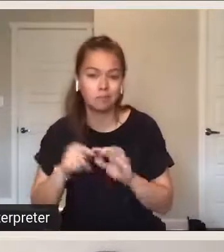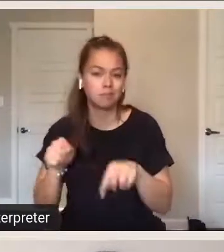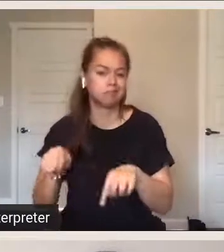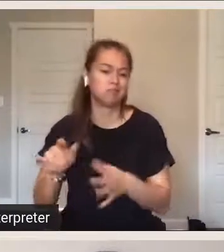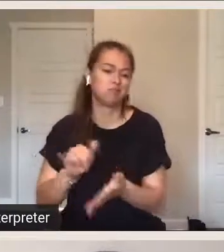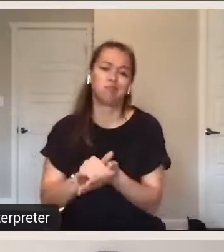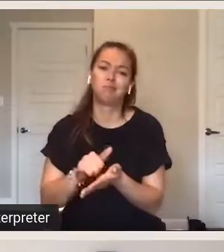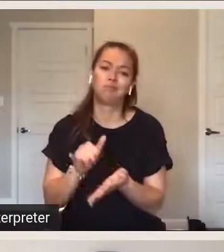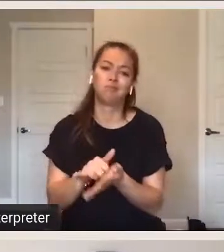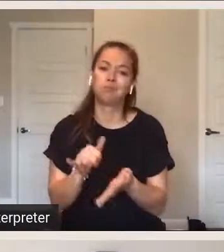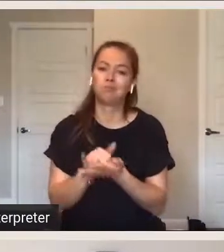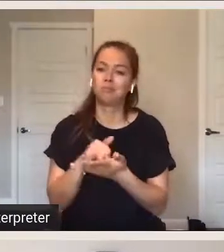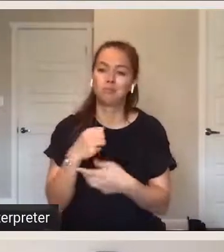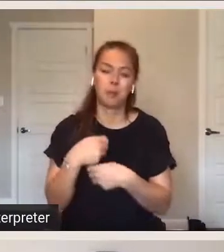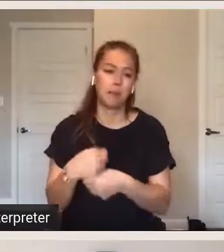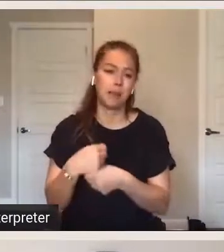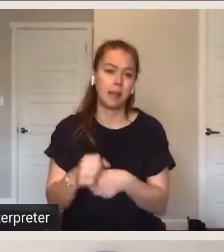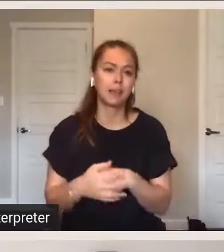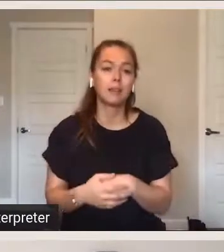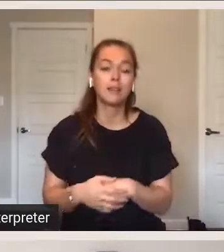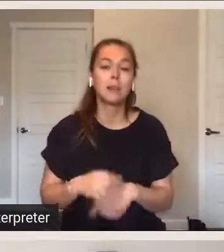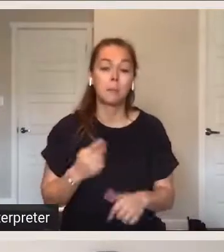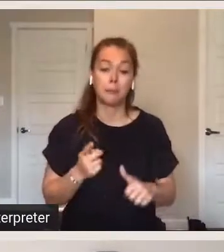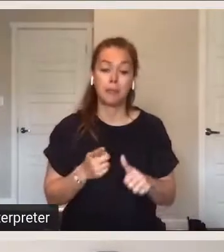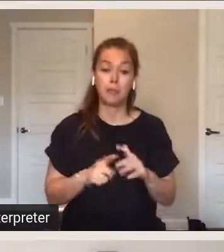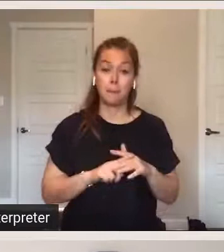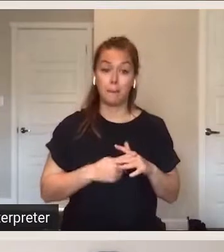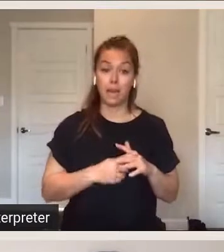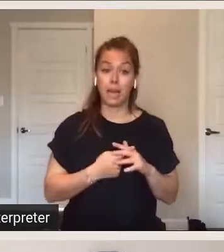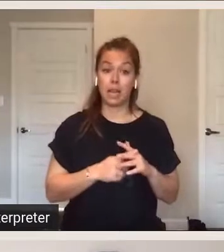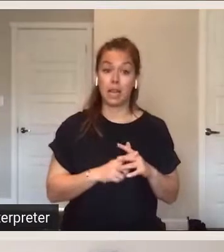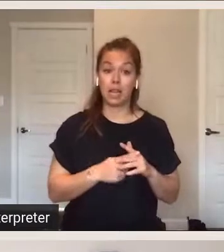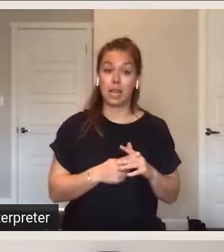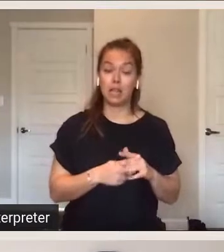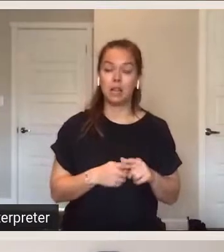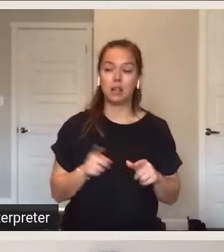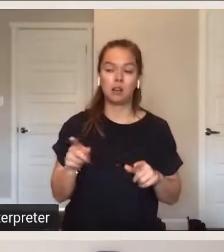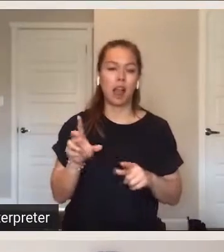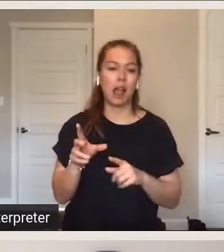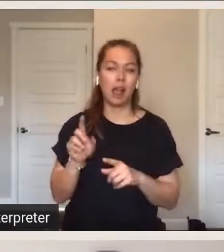Warren, we didn't have as many people coming into auditions.